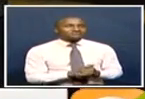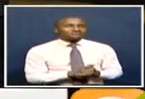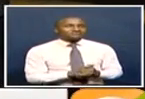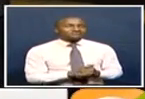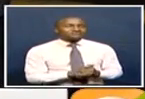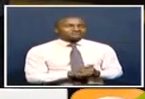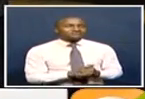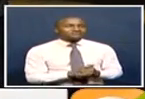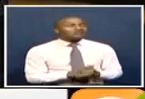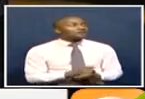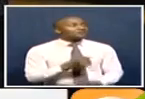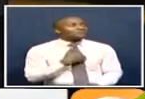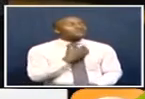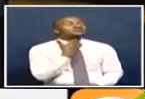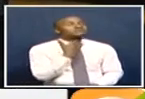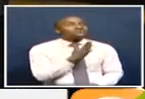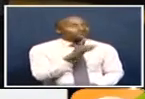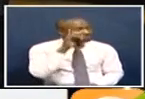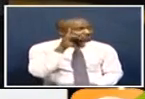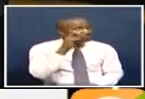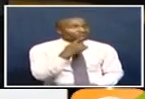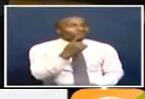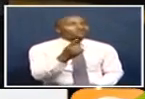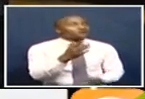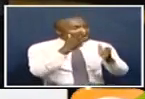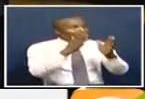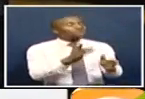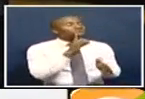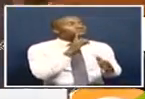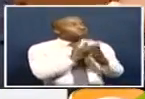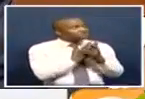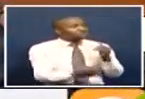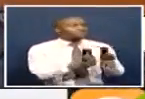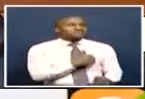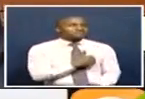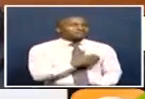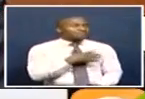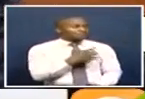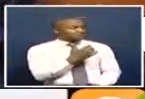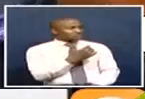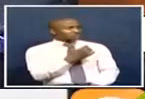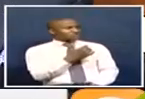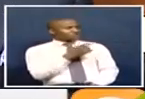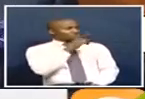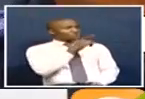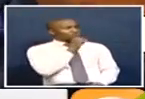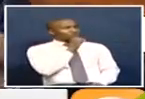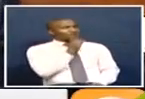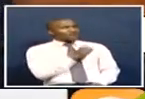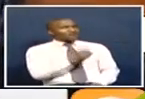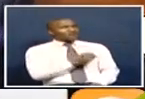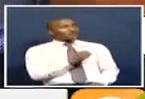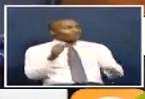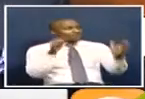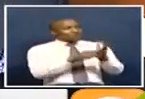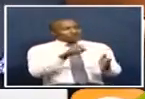Because I don't want to make a recommendation right. to somebody who will let me down tomorrow. Right. And then people will ask me, Francis, as an elder, yes. you on TV, it.